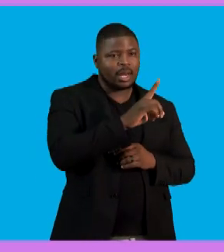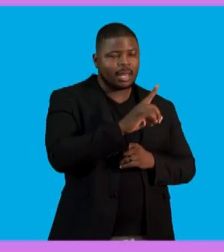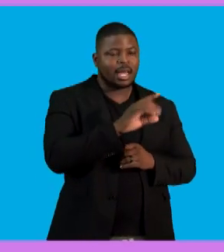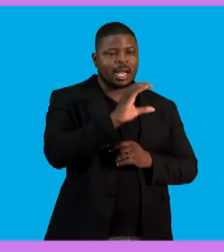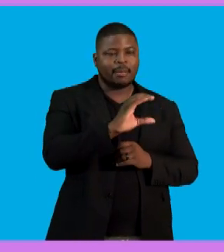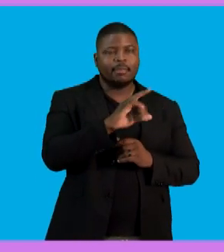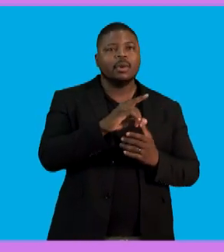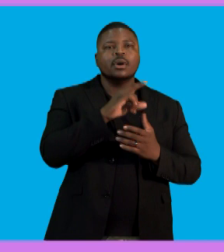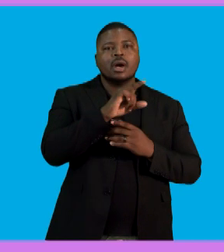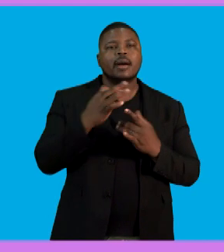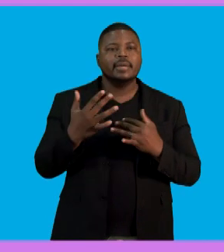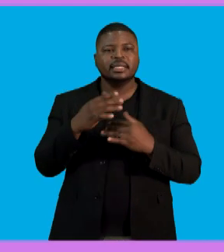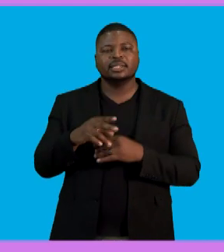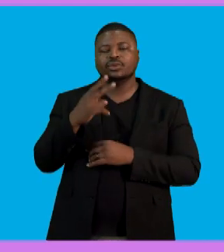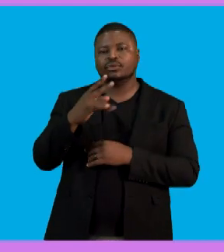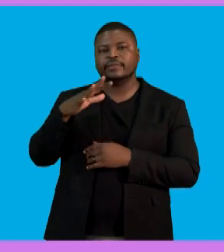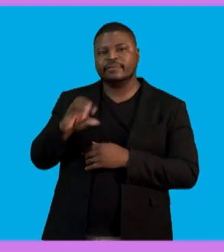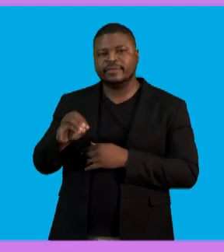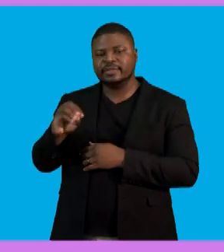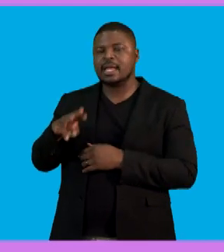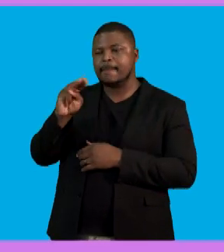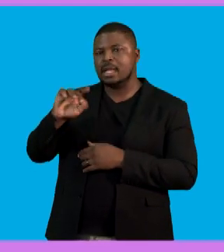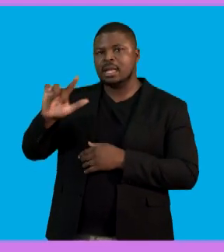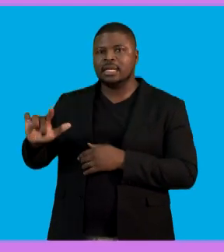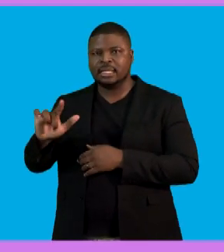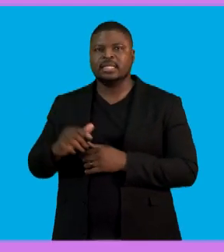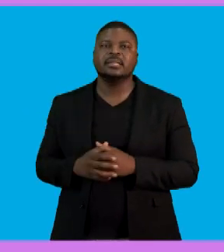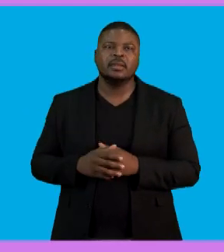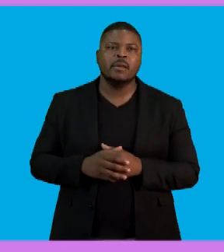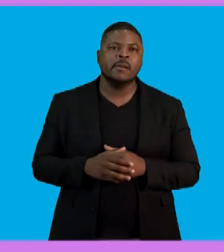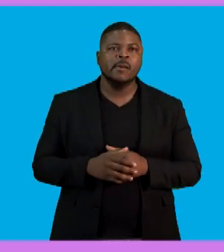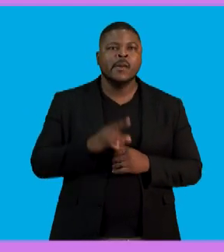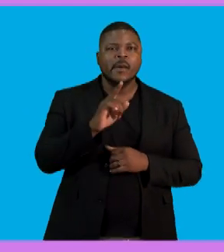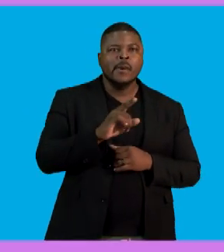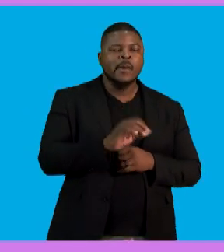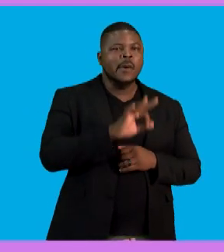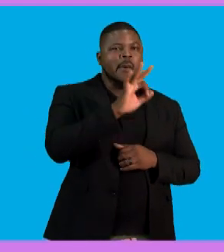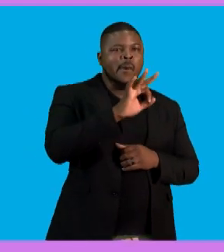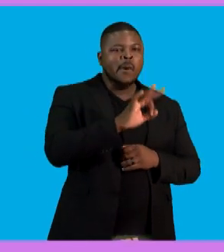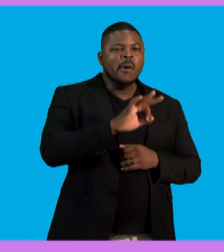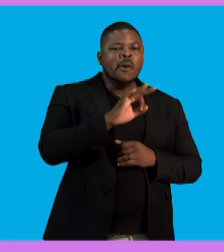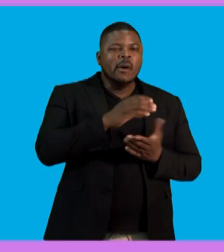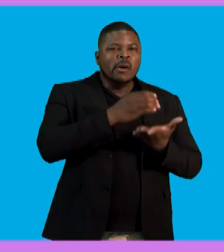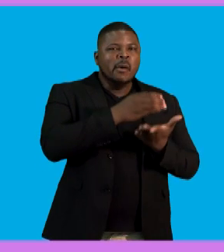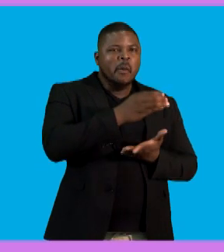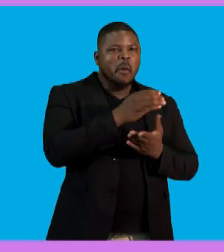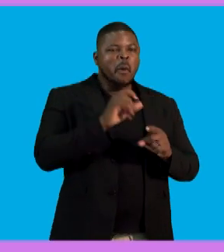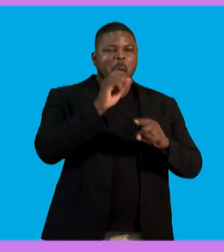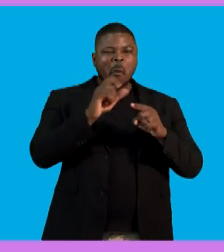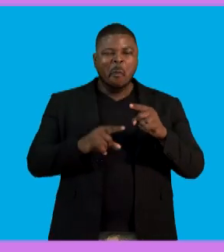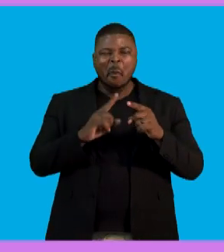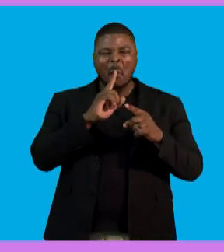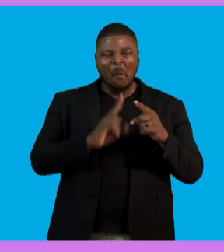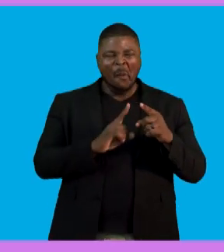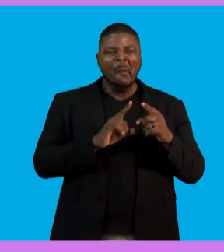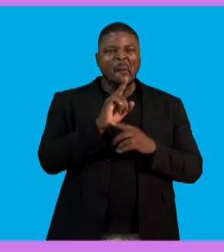to 250 milliliters. This is your conversion factor. So if we are converting 3 cups, you will say 3 cups